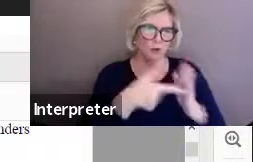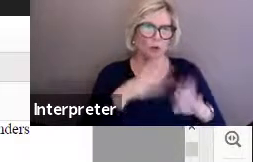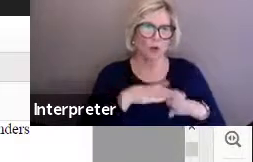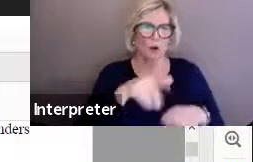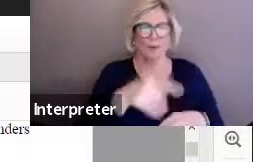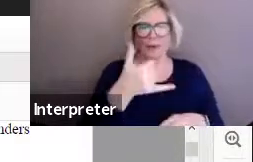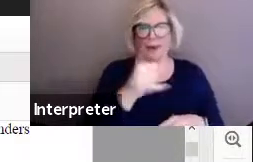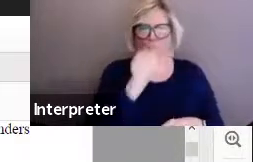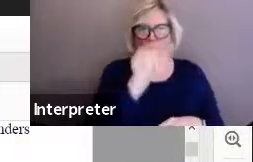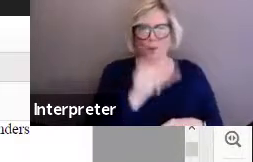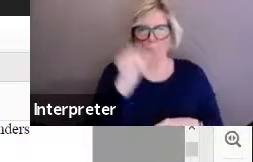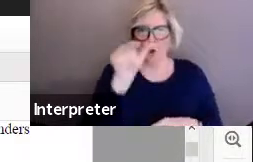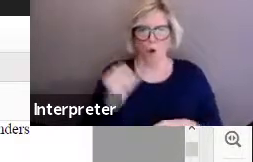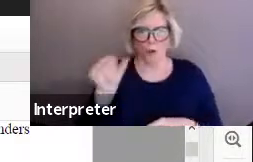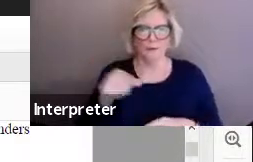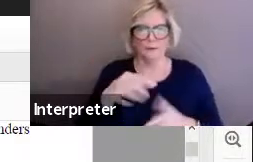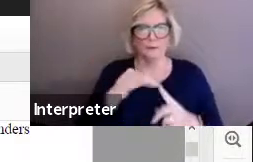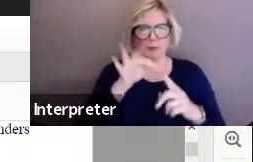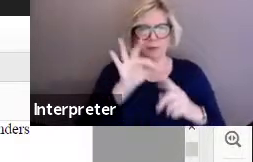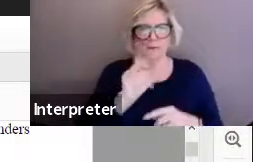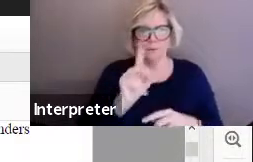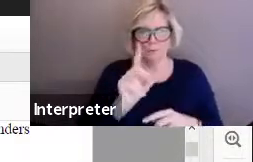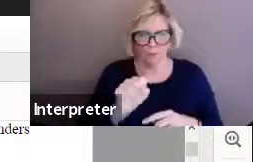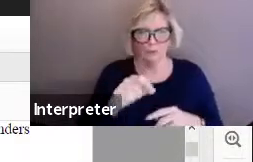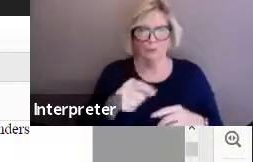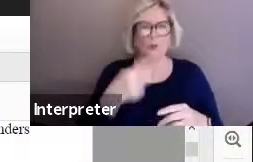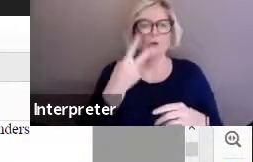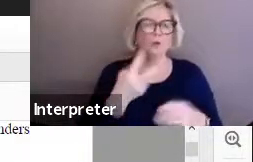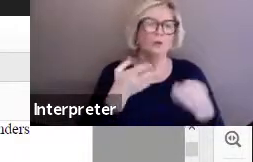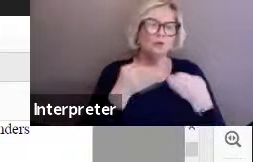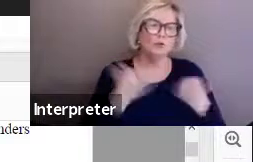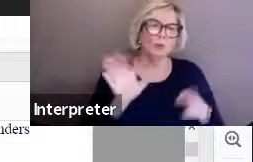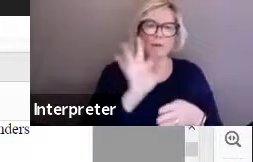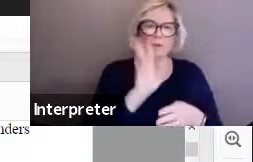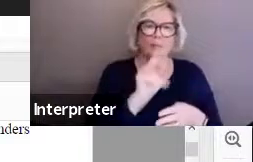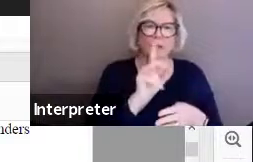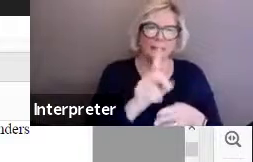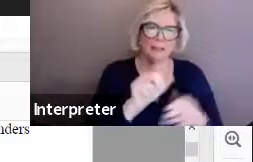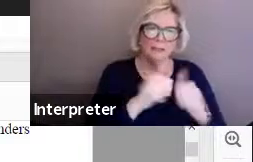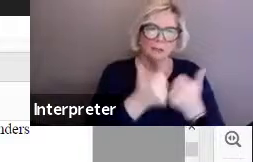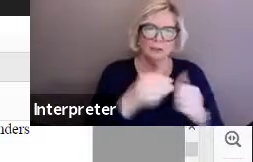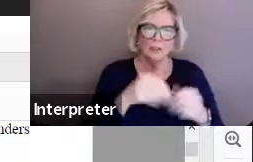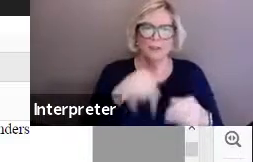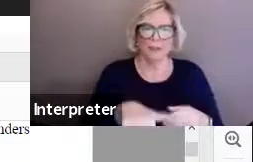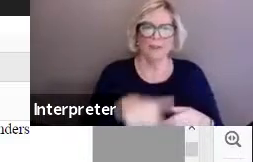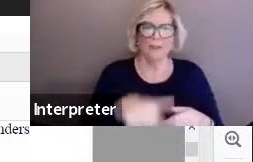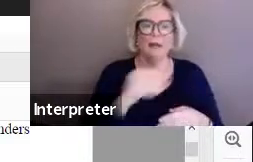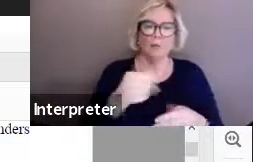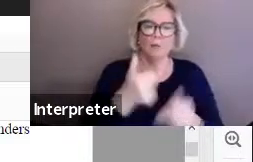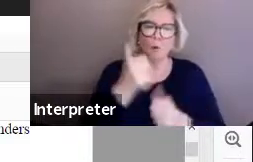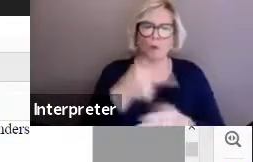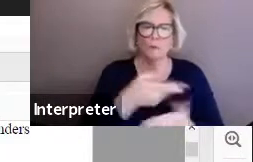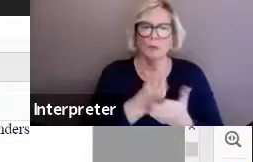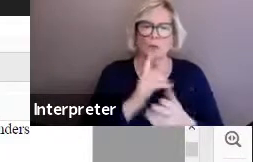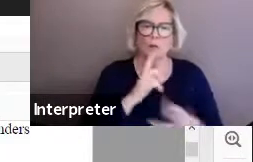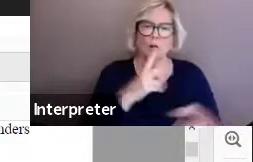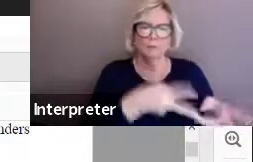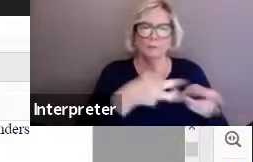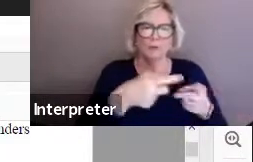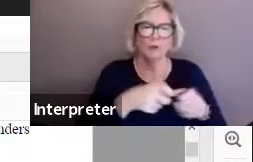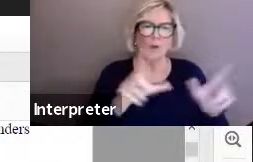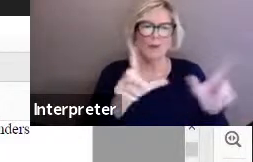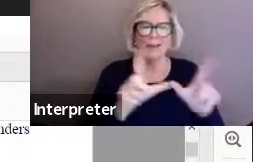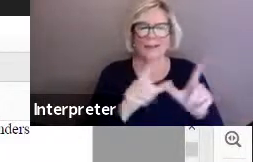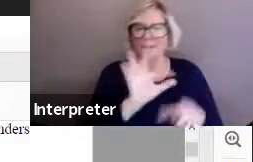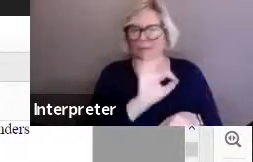yellow bars special funded. We have 2 generally funded agencies in this budget, but most of these special funds are derived through licensing